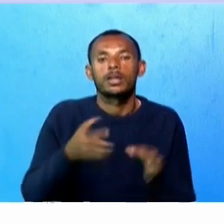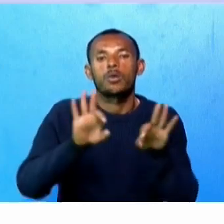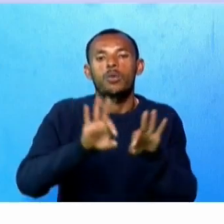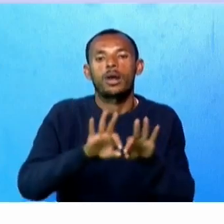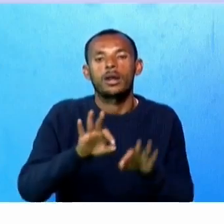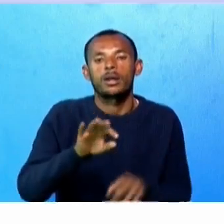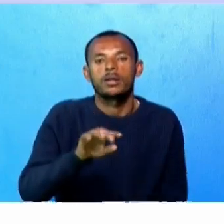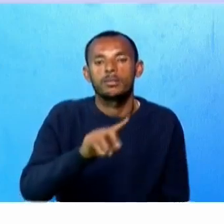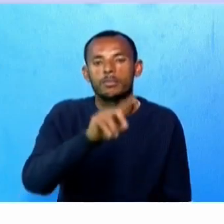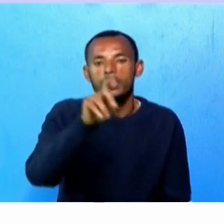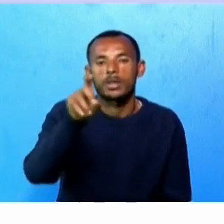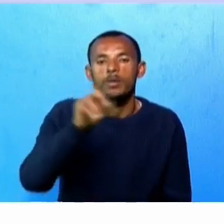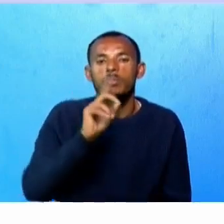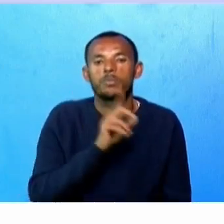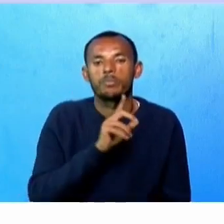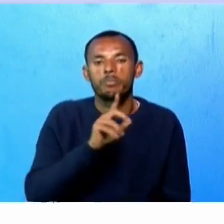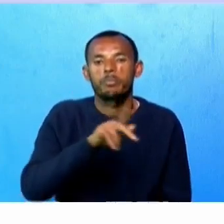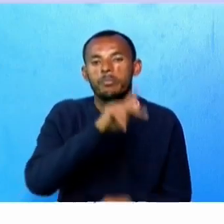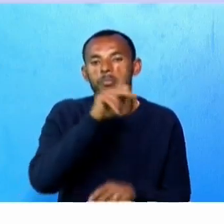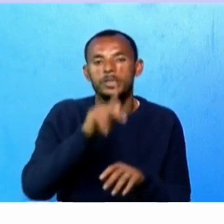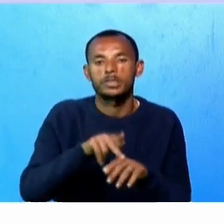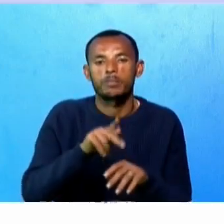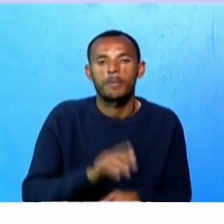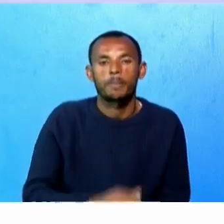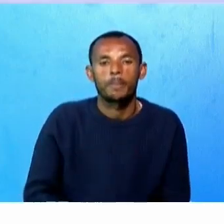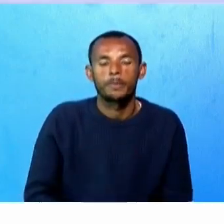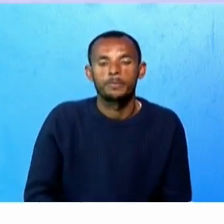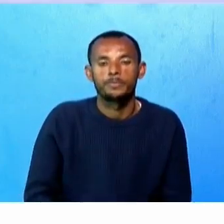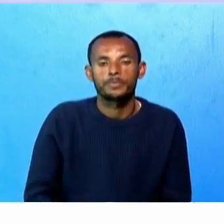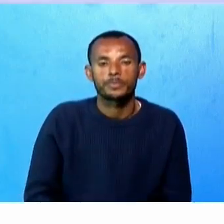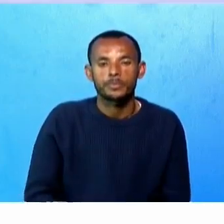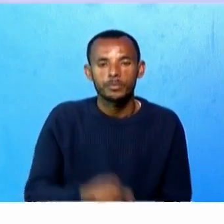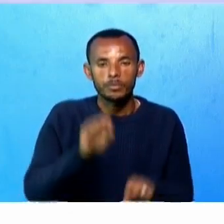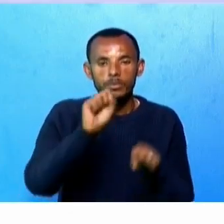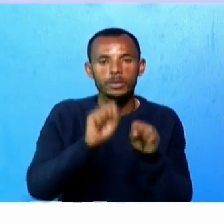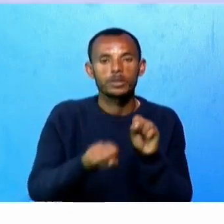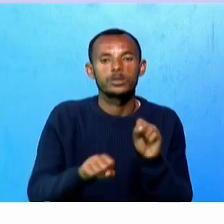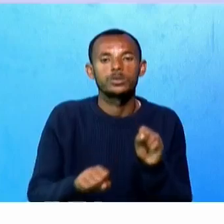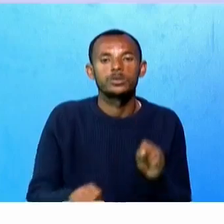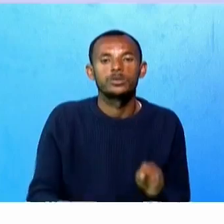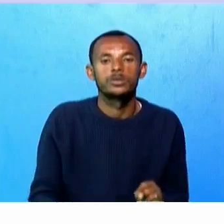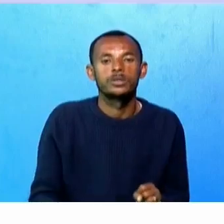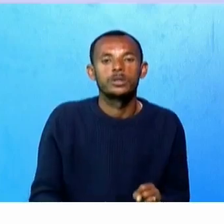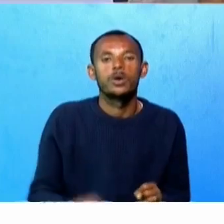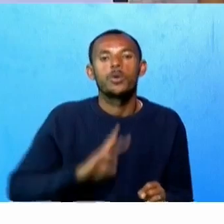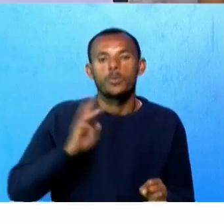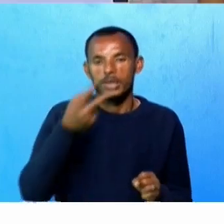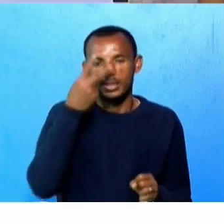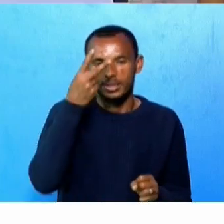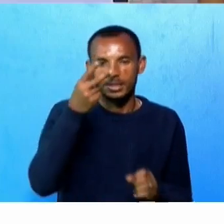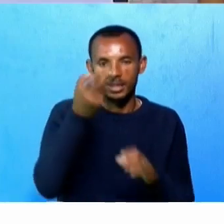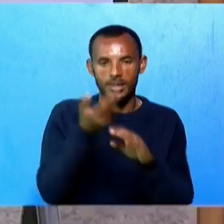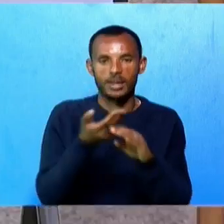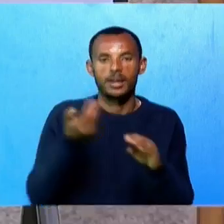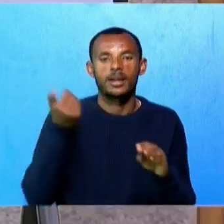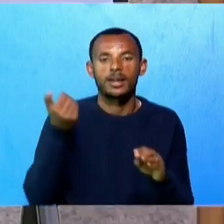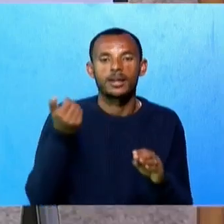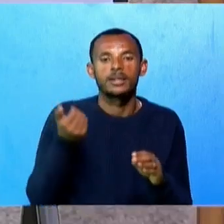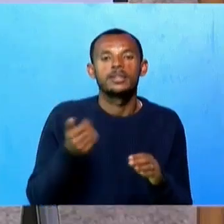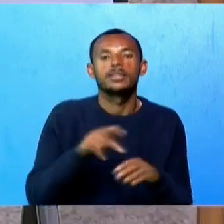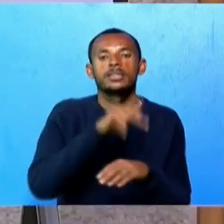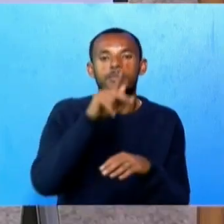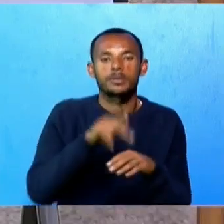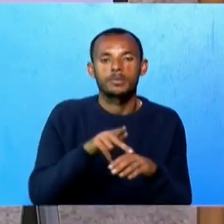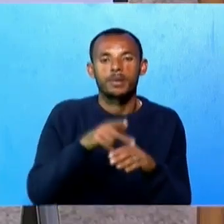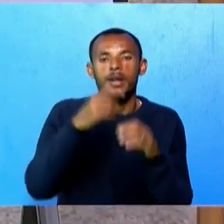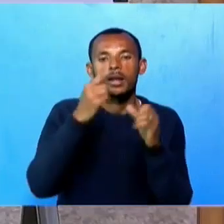here is the principal. Okay, so as we have seen earlier, the principal